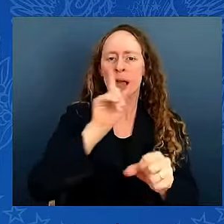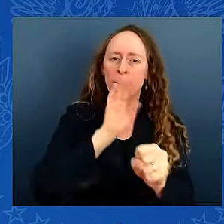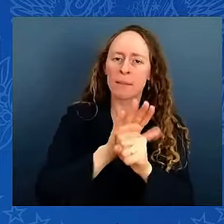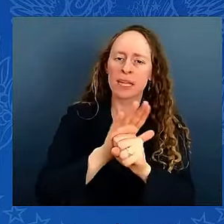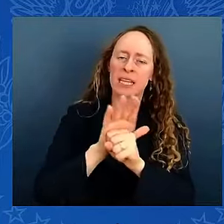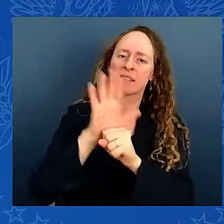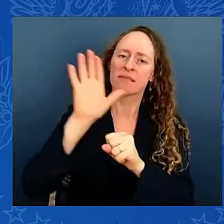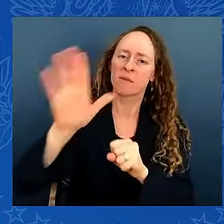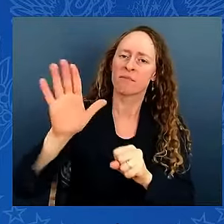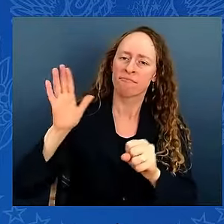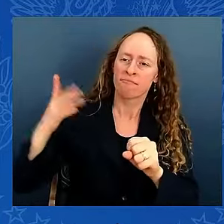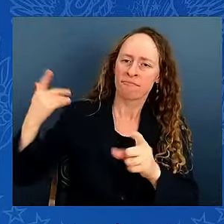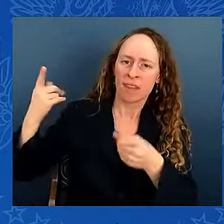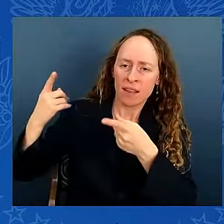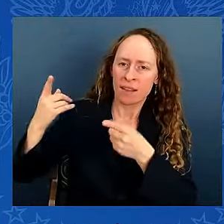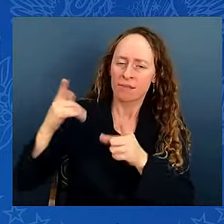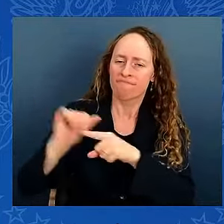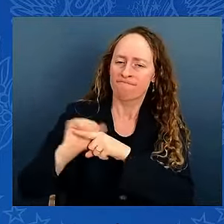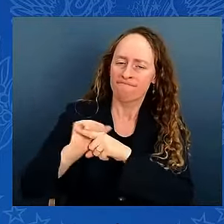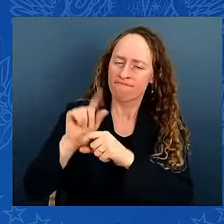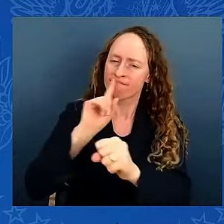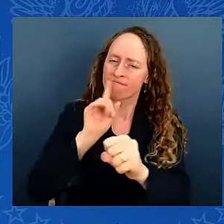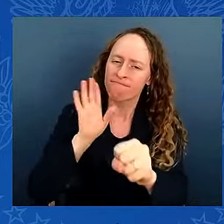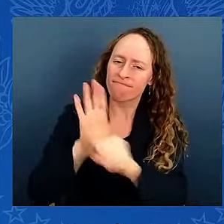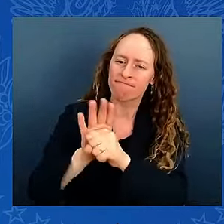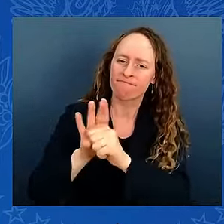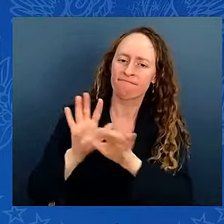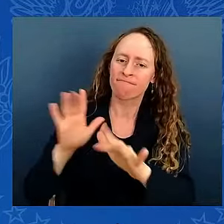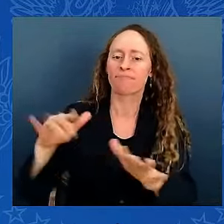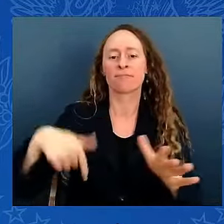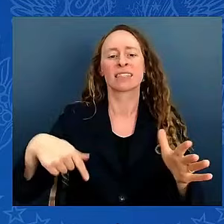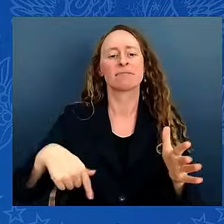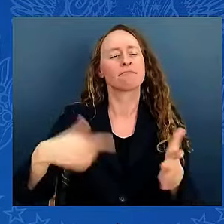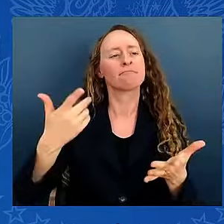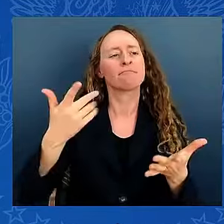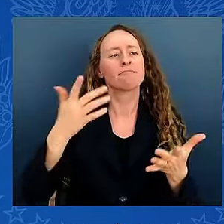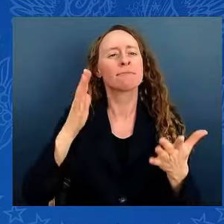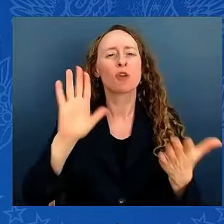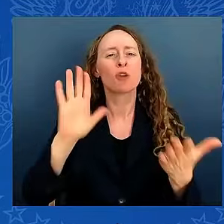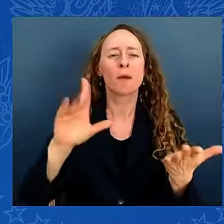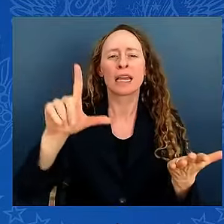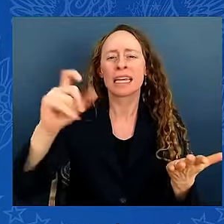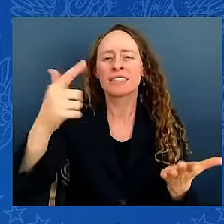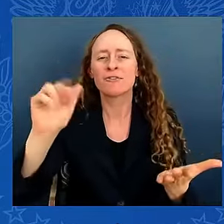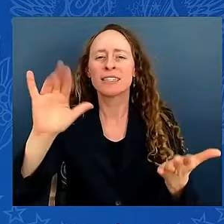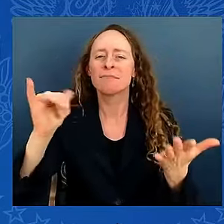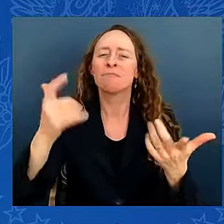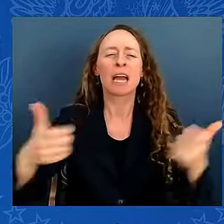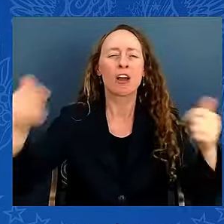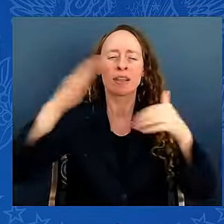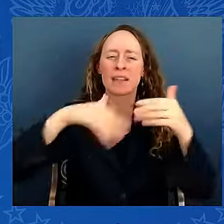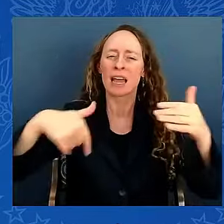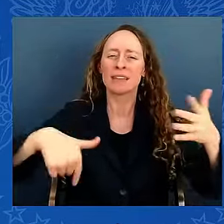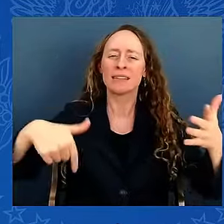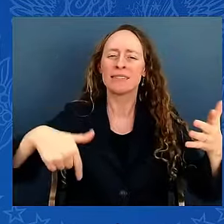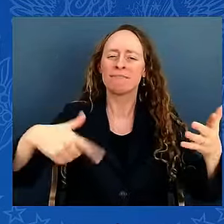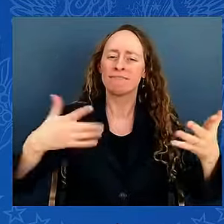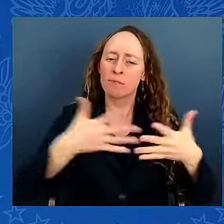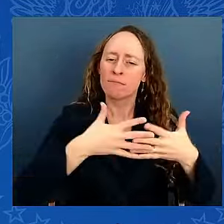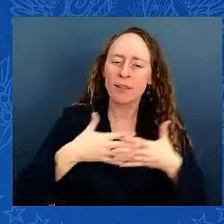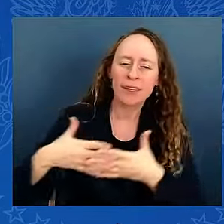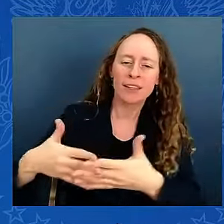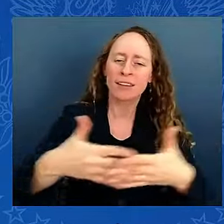than yourselves. It's about your country, the greatest sports nation in the history of the world.